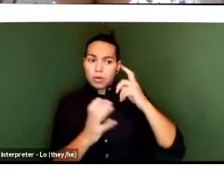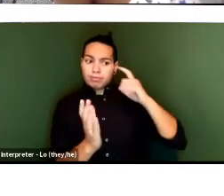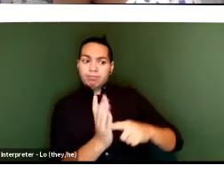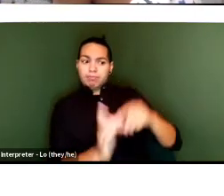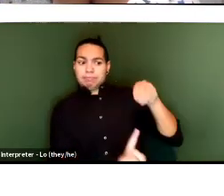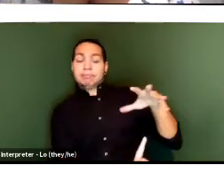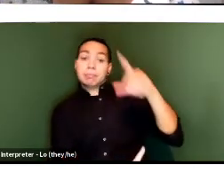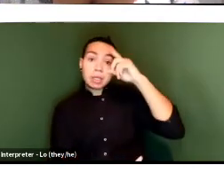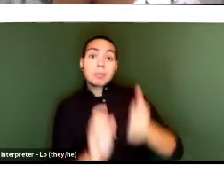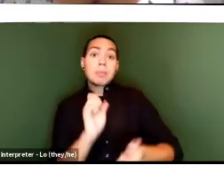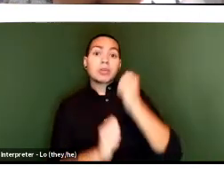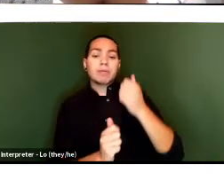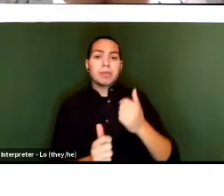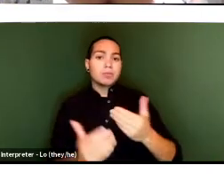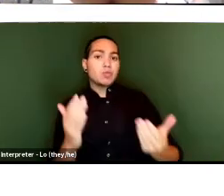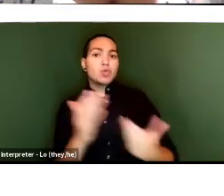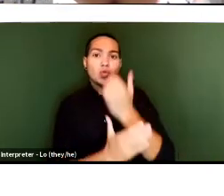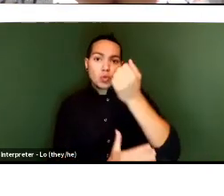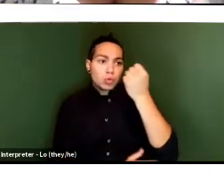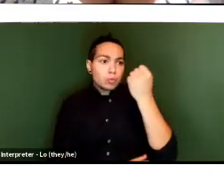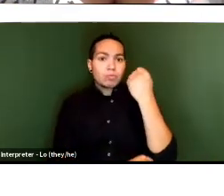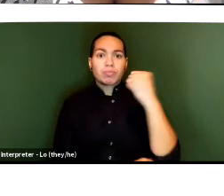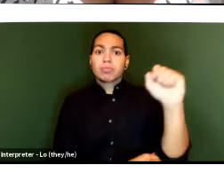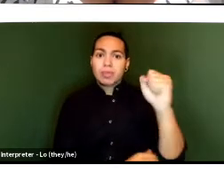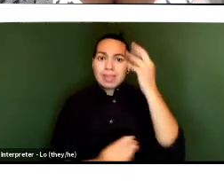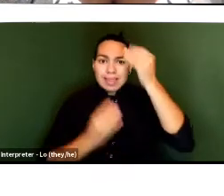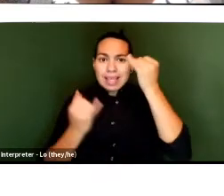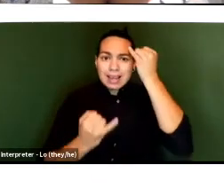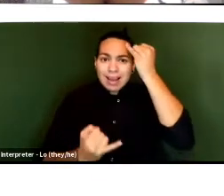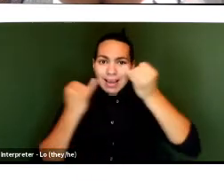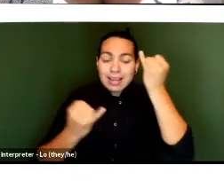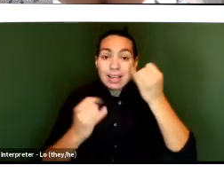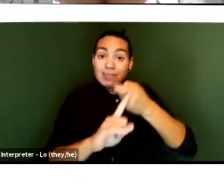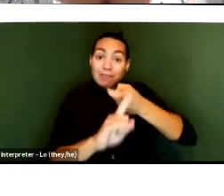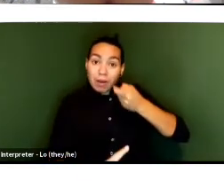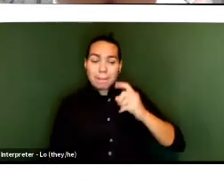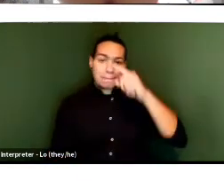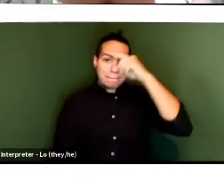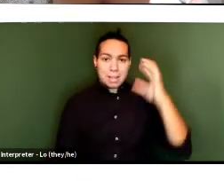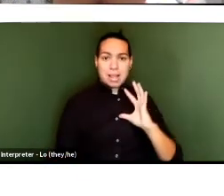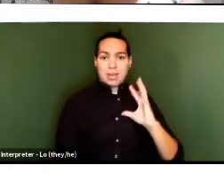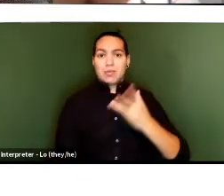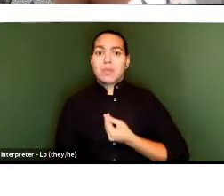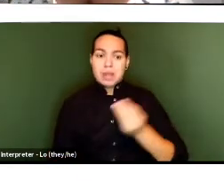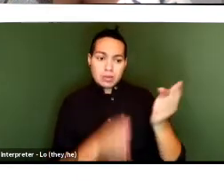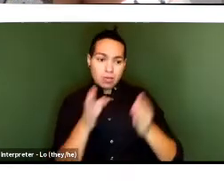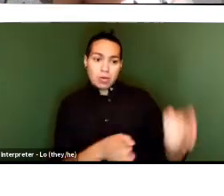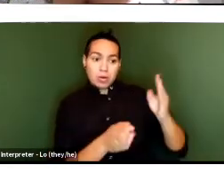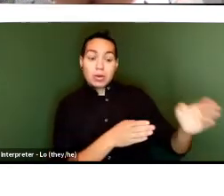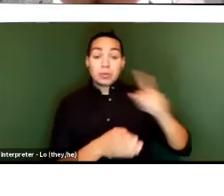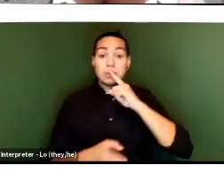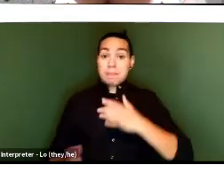organizing in the United States is coming from Black trans organizers. So I guess I'm saying Black gender oppressed people are the vanguard. That's what I